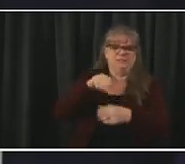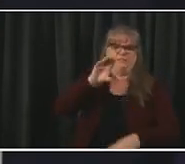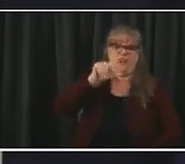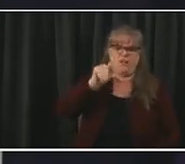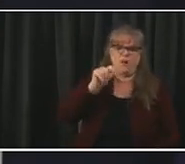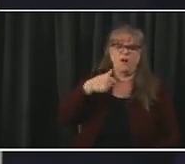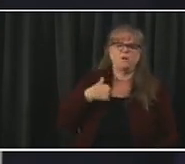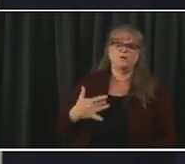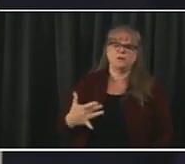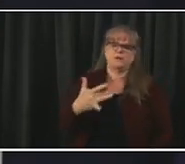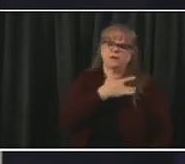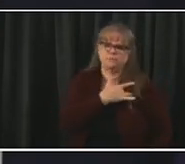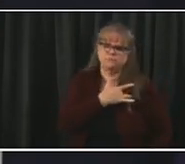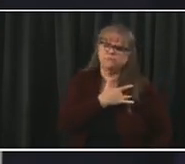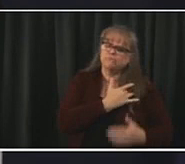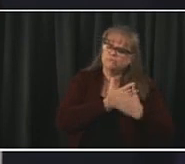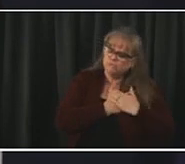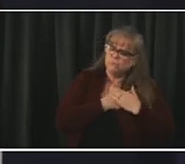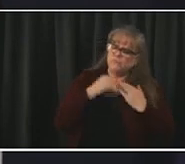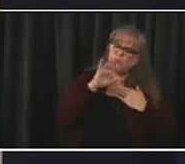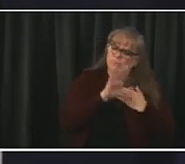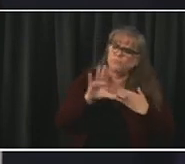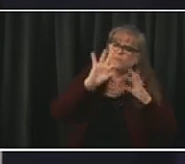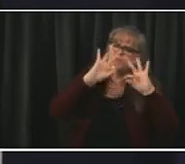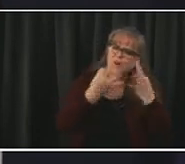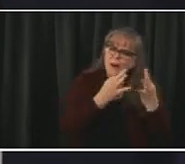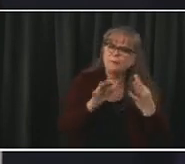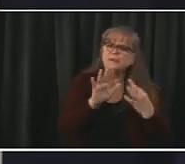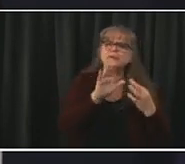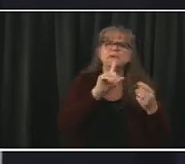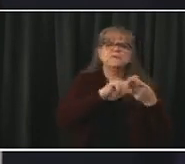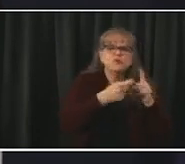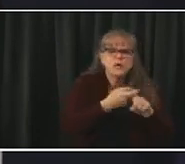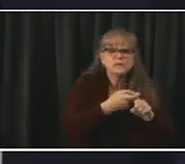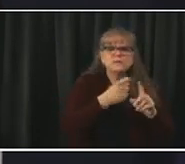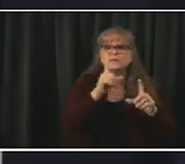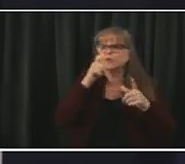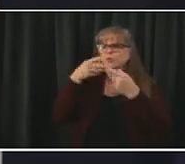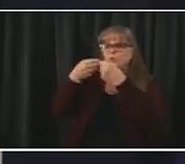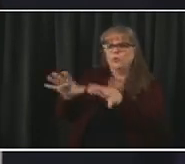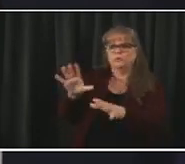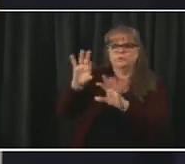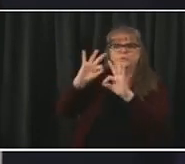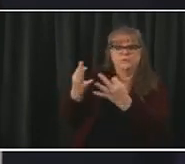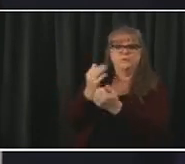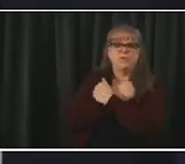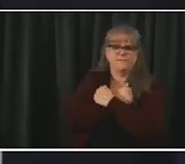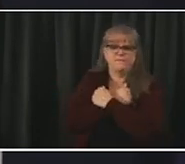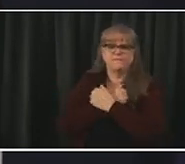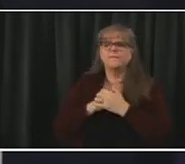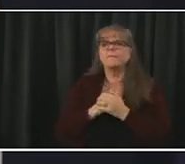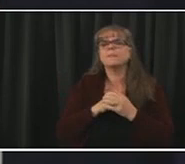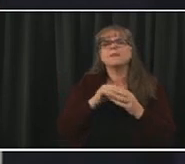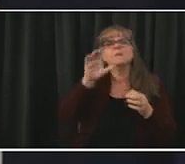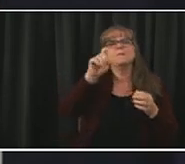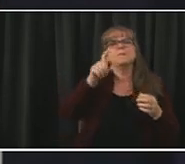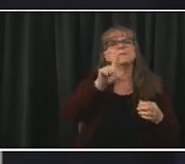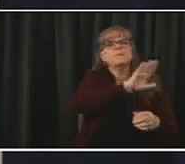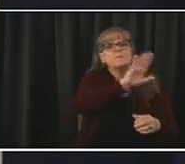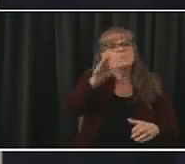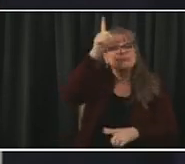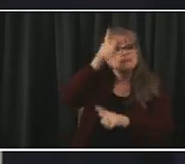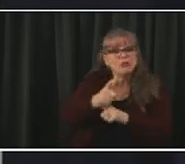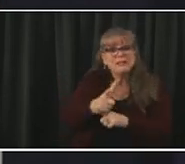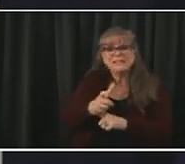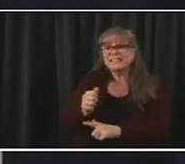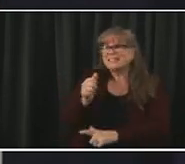to every family of somebody who was lost, everyone, a brother or sister, aunt or uncle, father or mother, son or